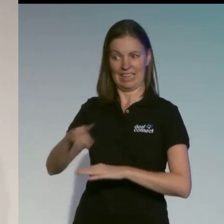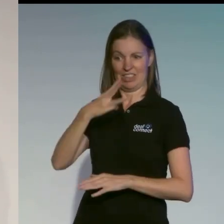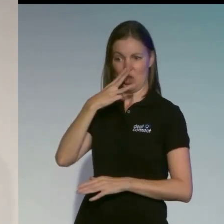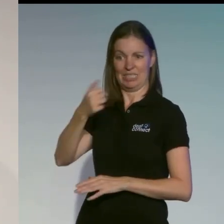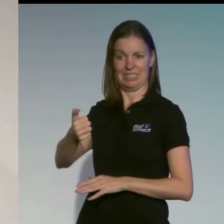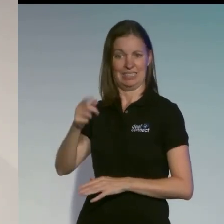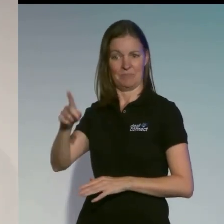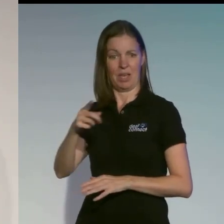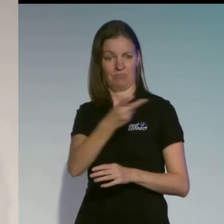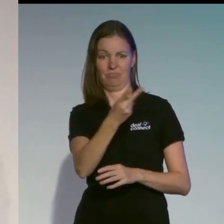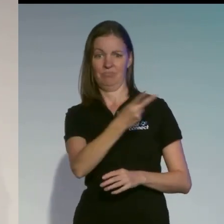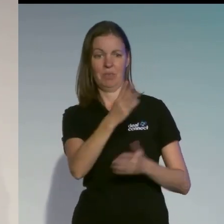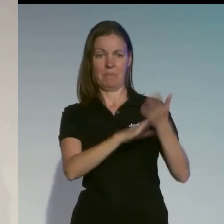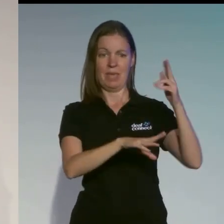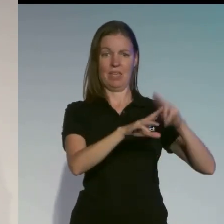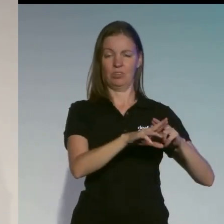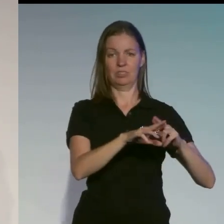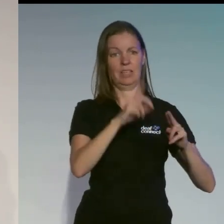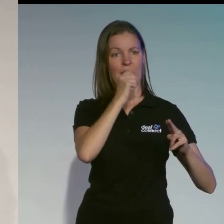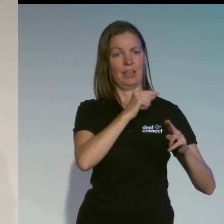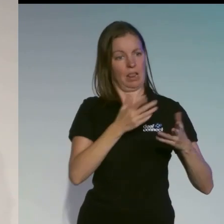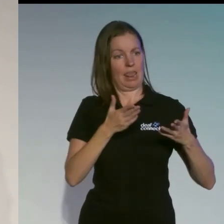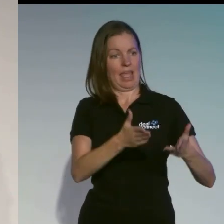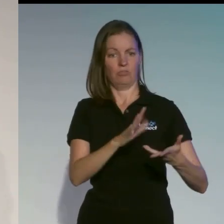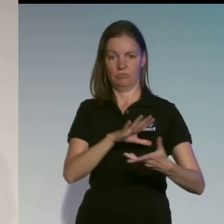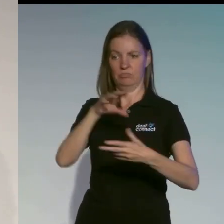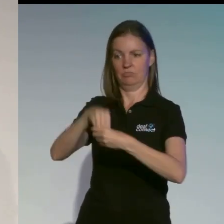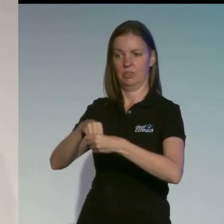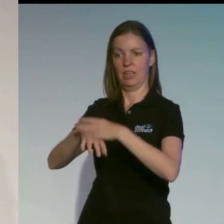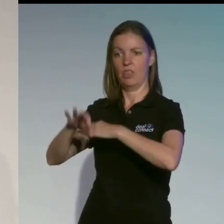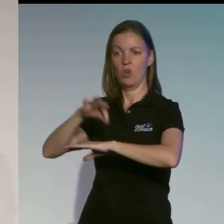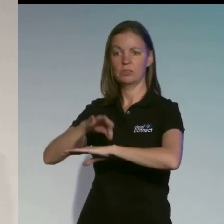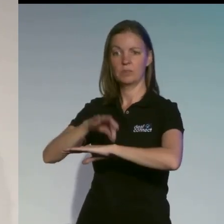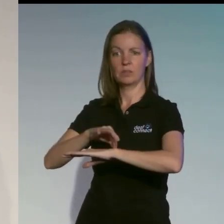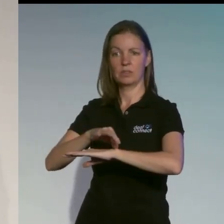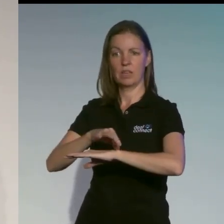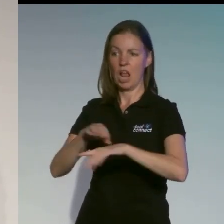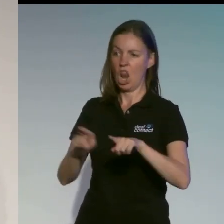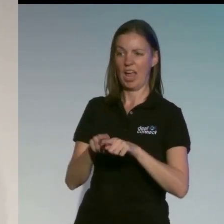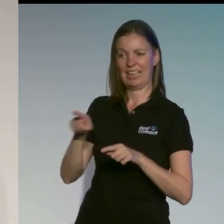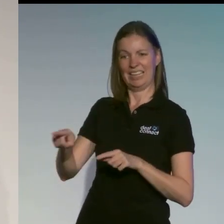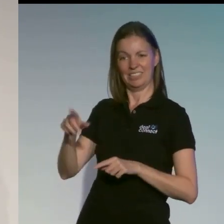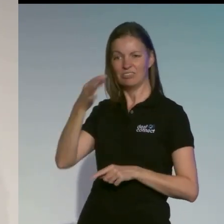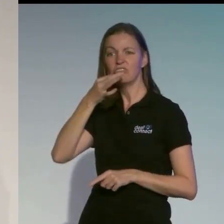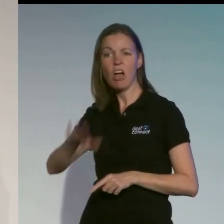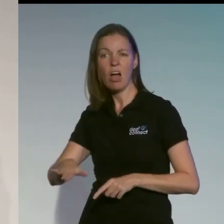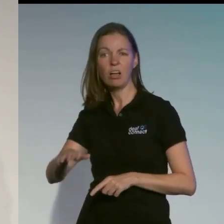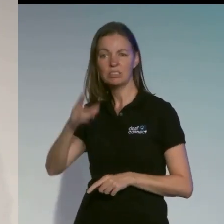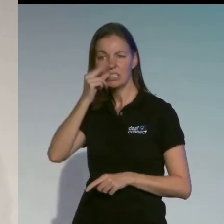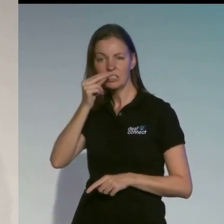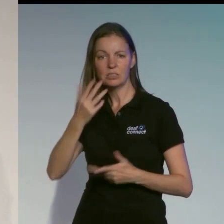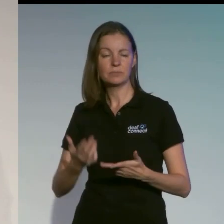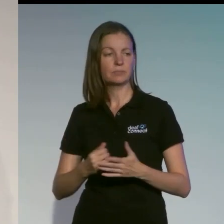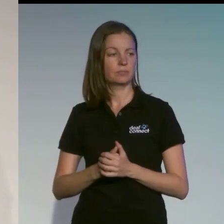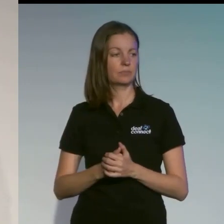still experience conversion therapy, especially trans teenagers. So there are many trans